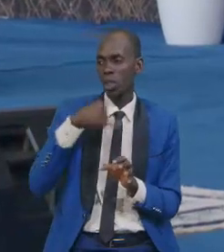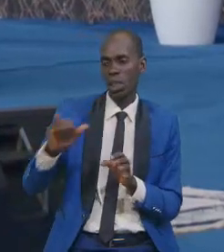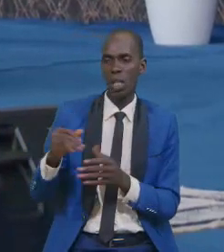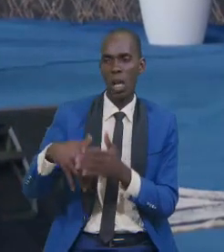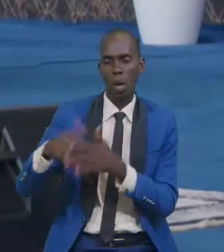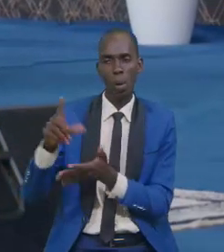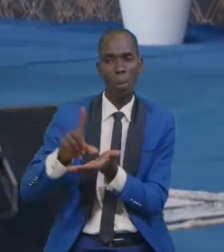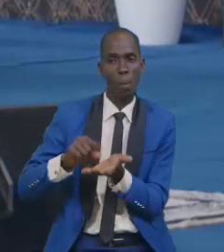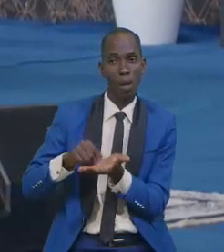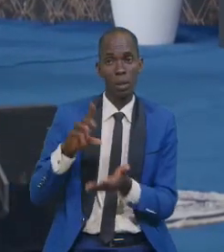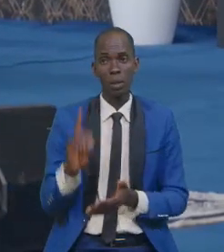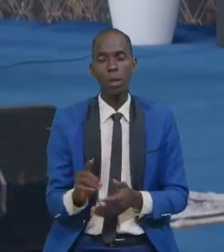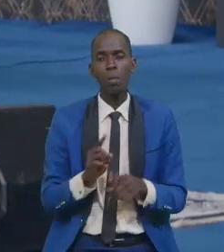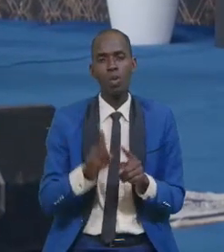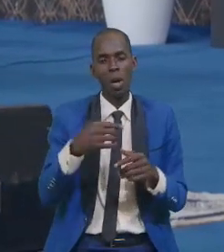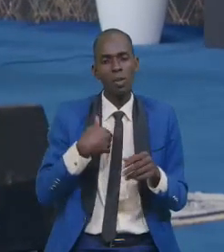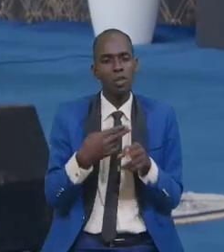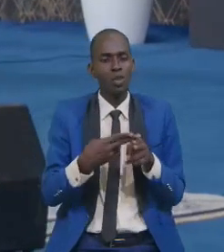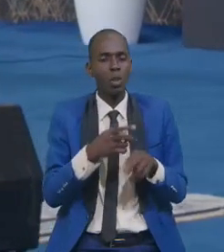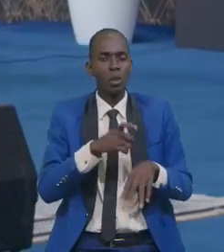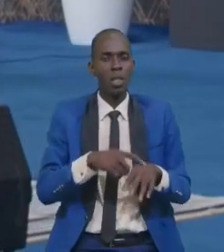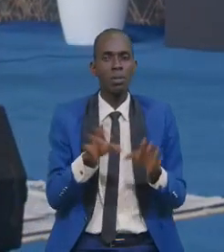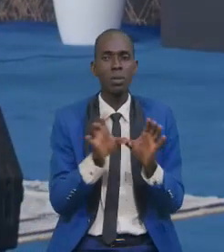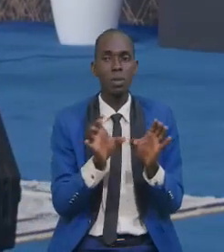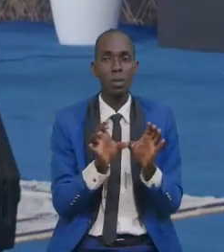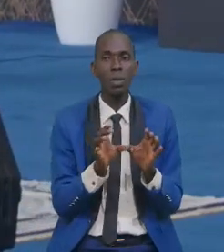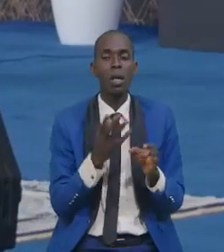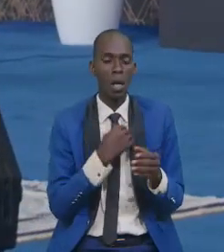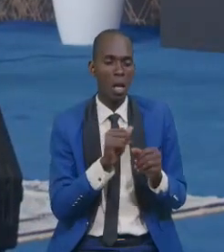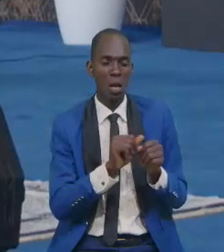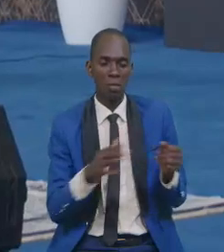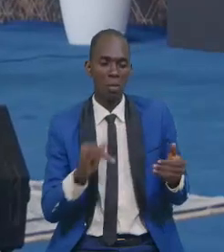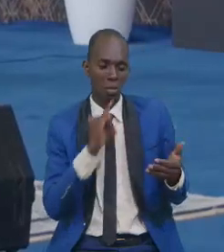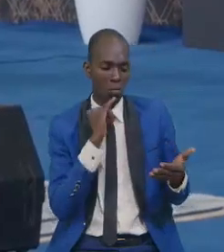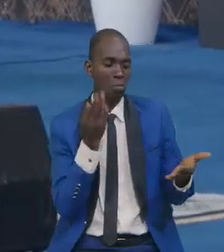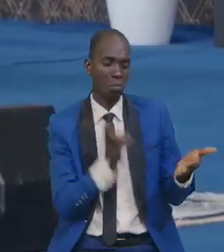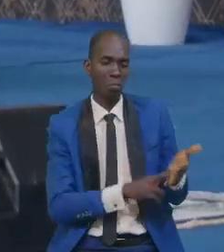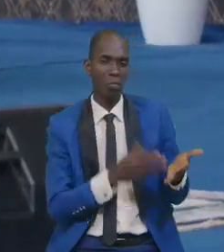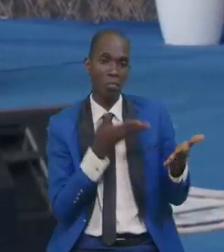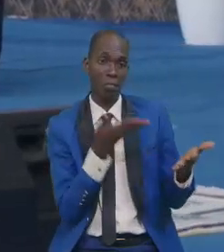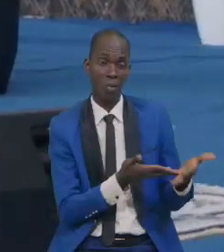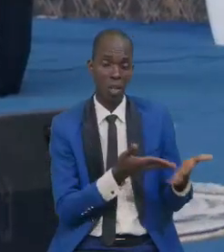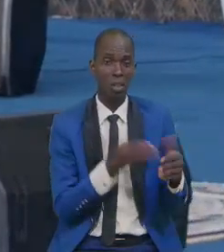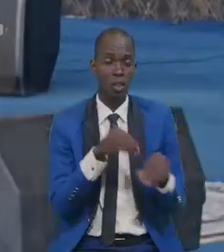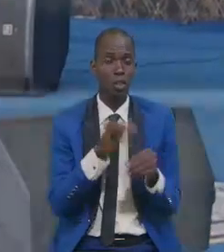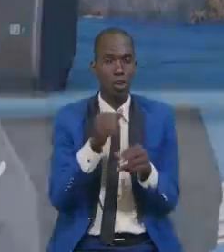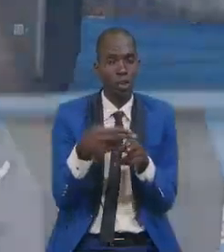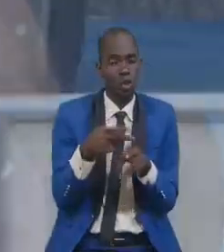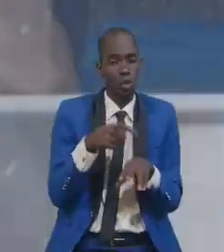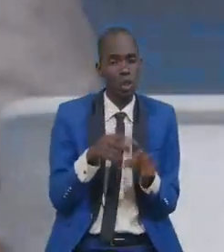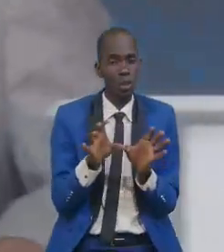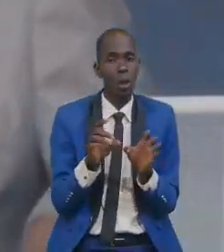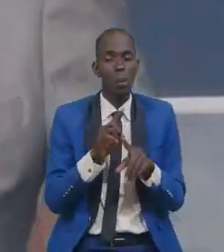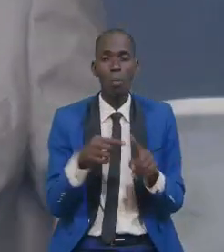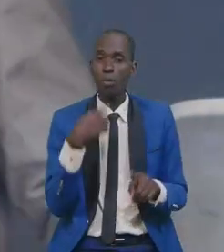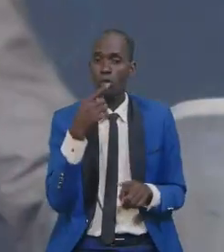the temporary certificate. And it spells everything there. And then they say, come